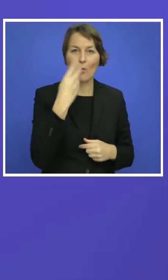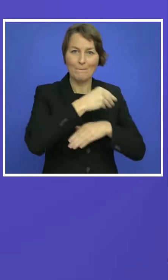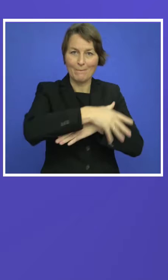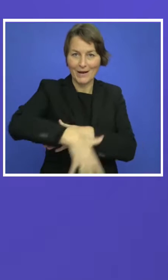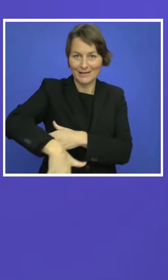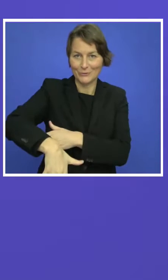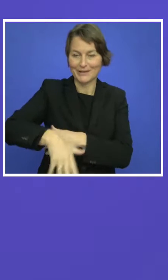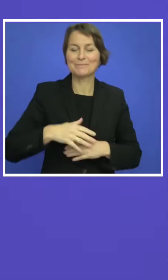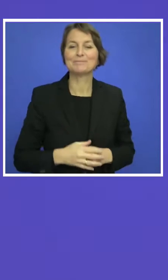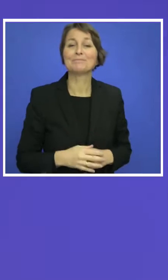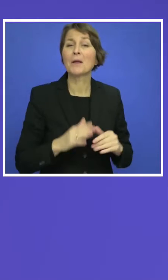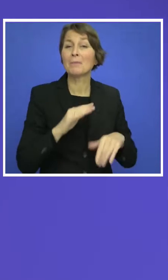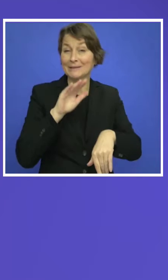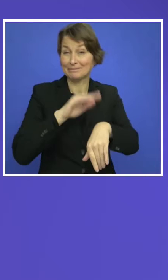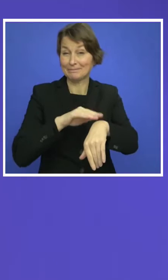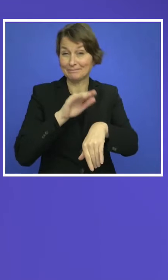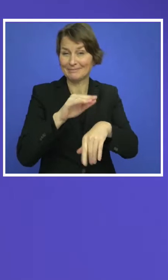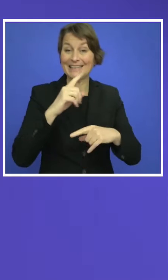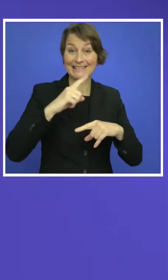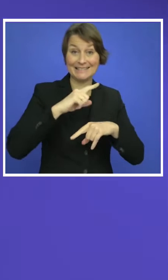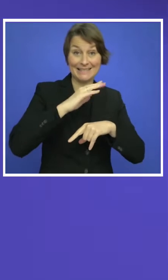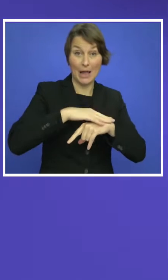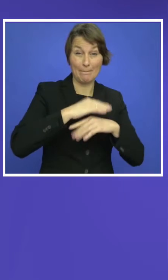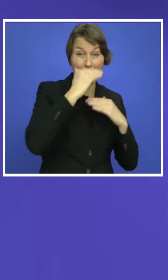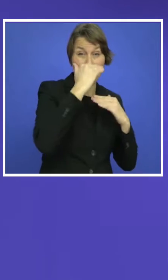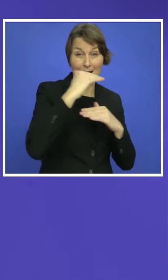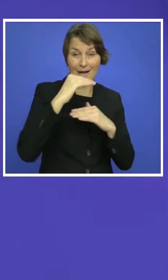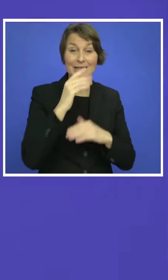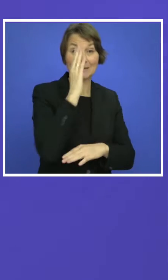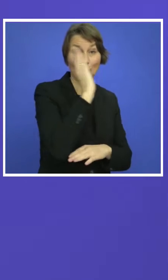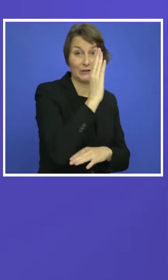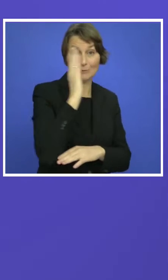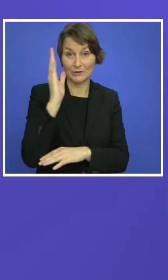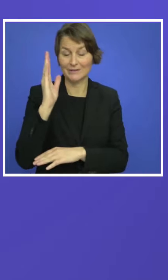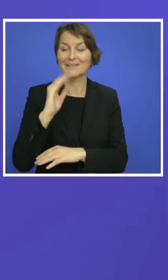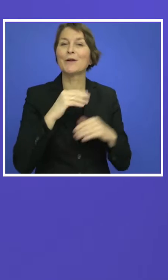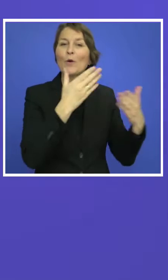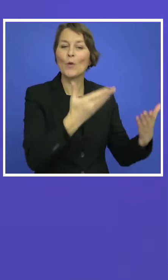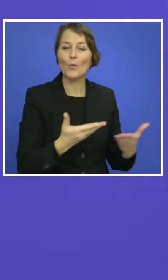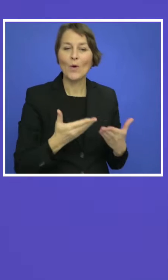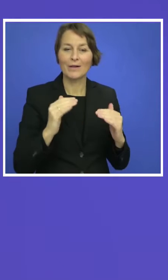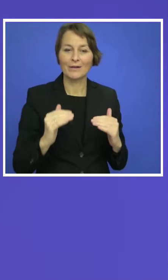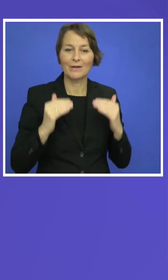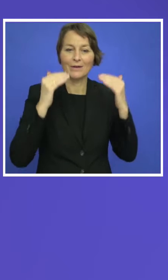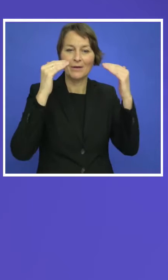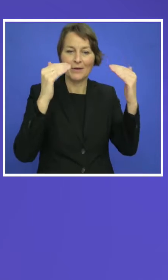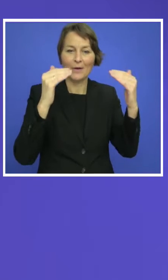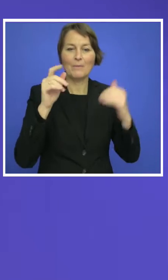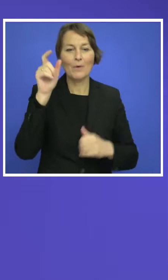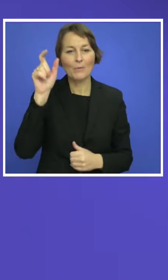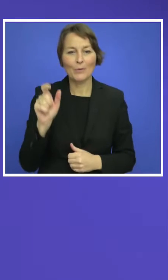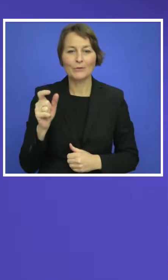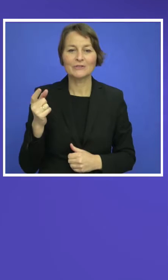to the time limit that each speaker has, and I would like to welcome two highly renowned journalists from both shores of the